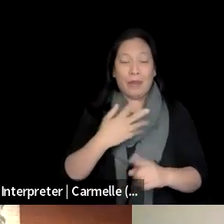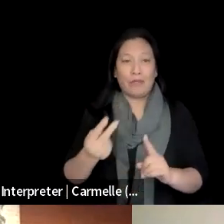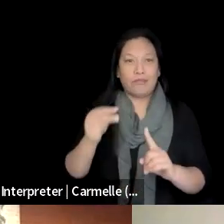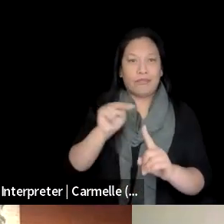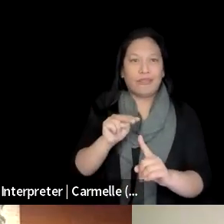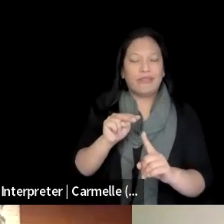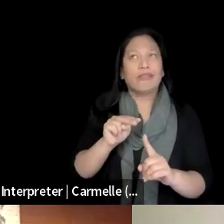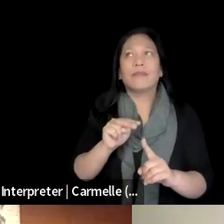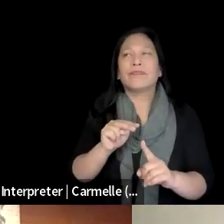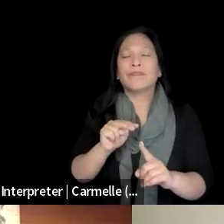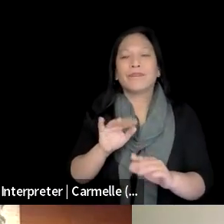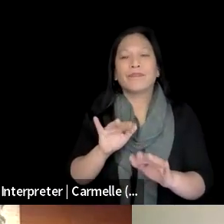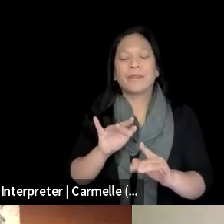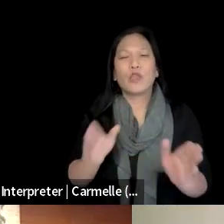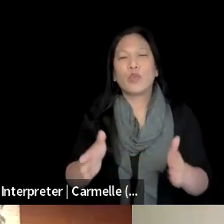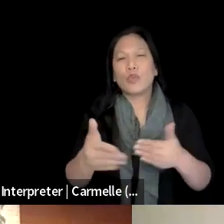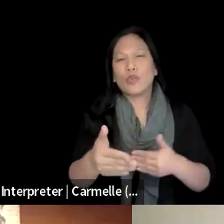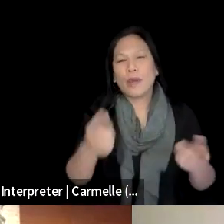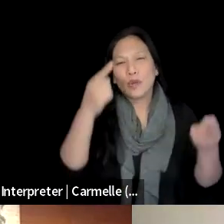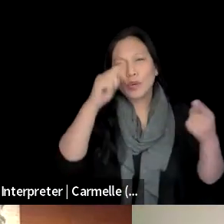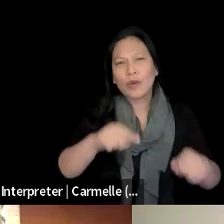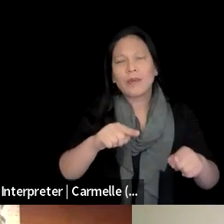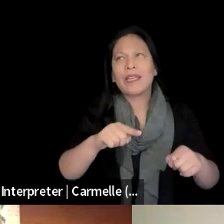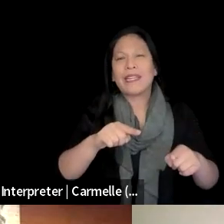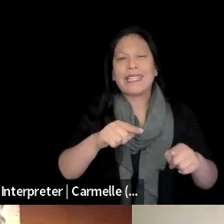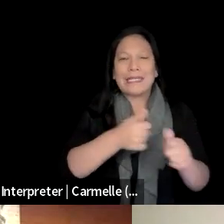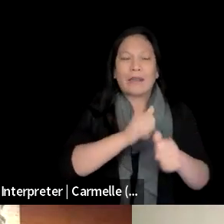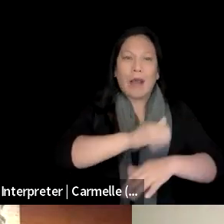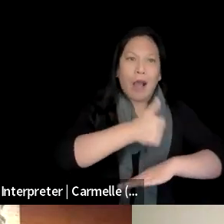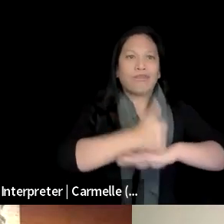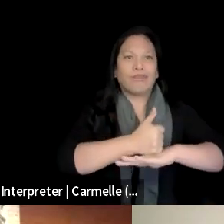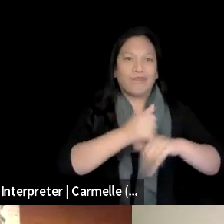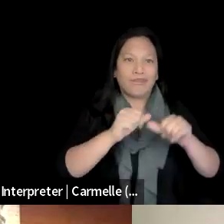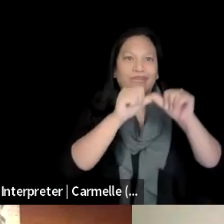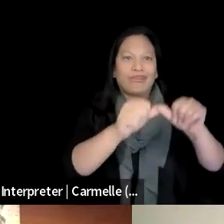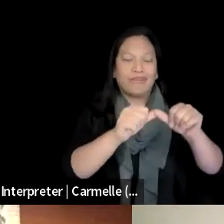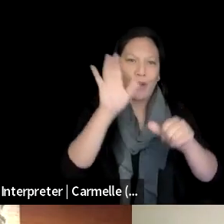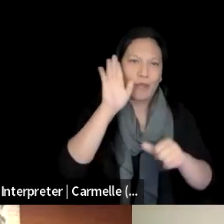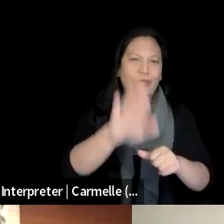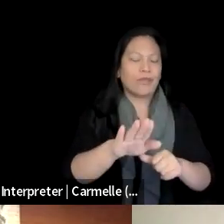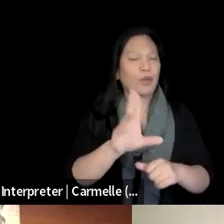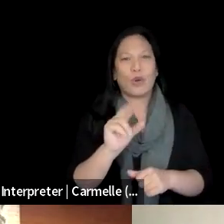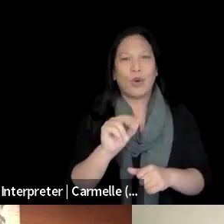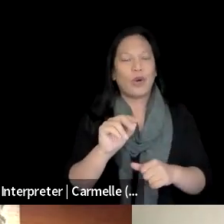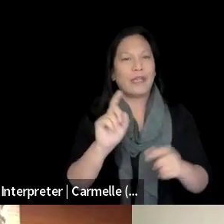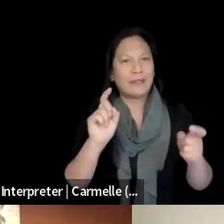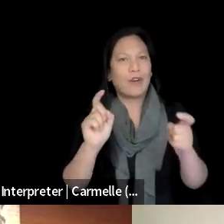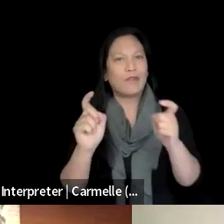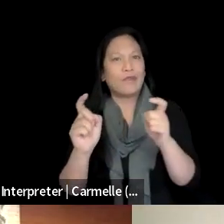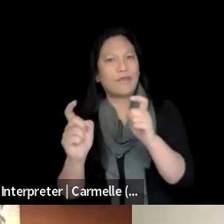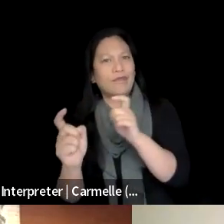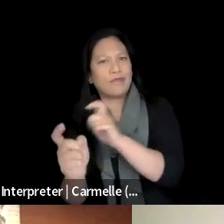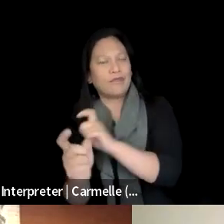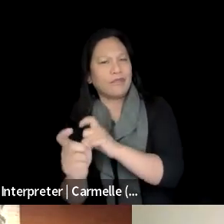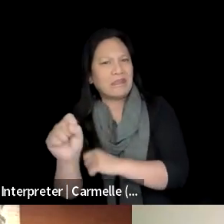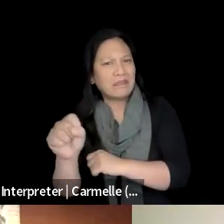less. A room agreement is an evolving process. And as my practice has evolved,